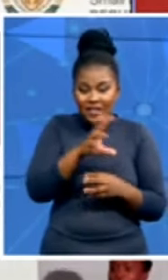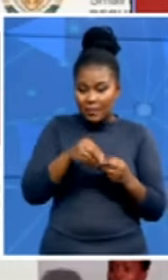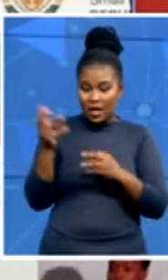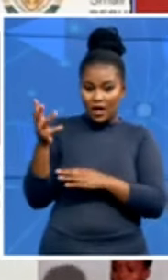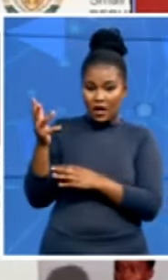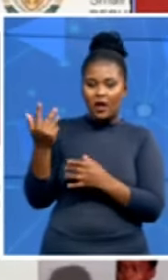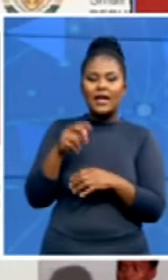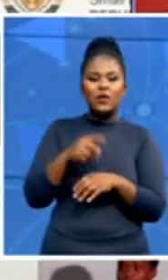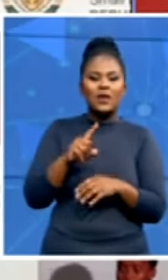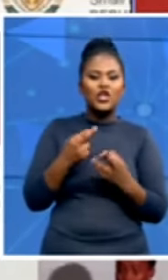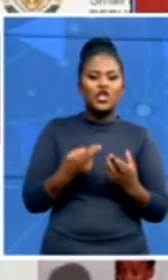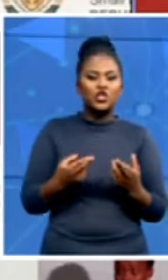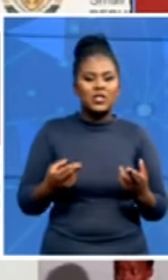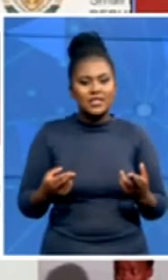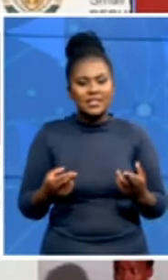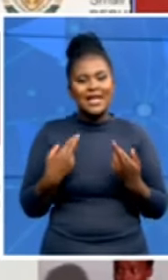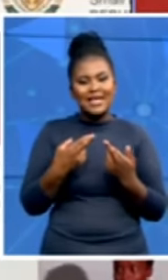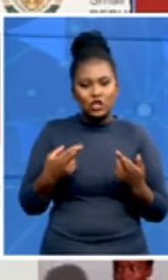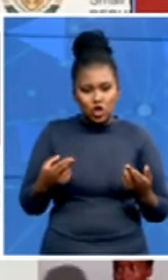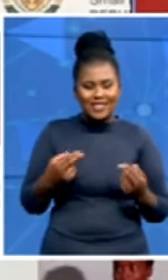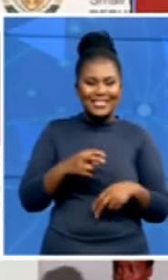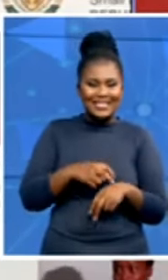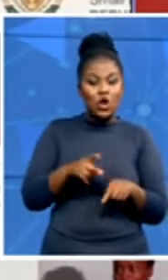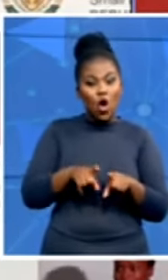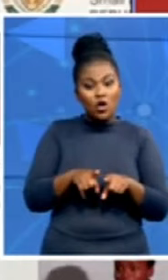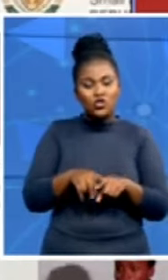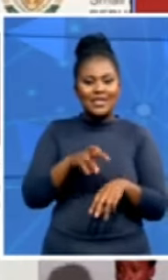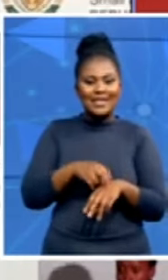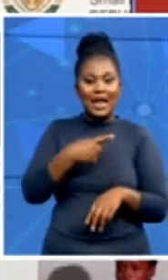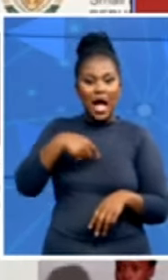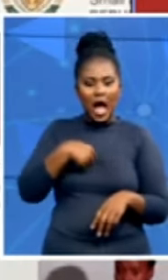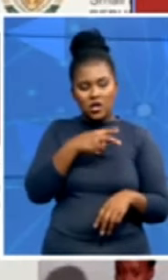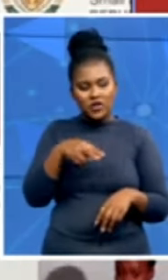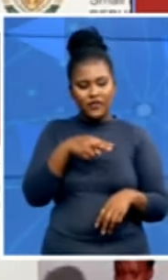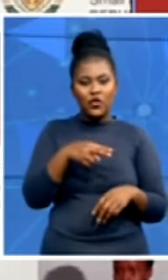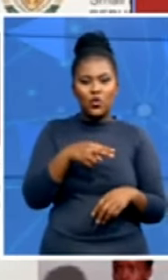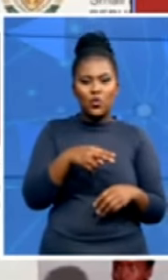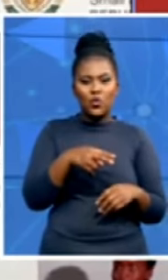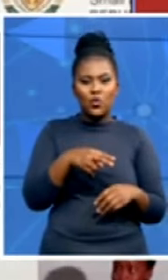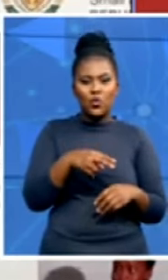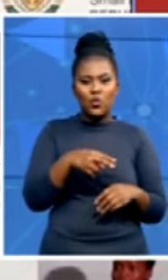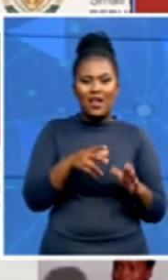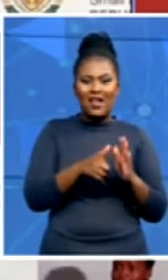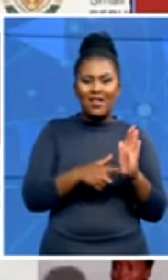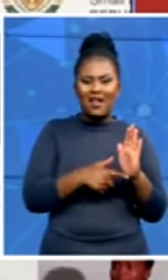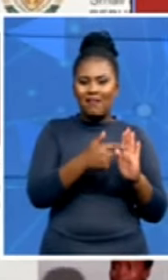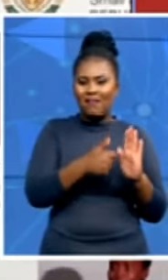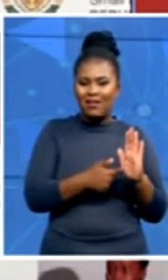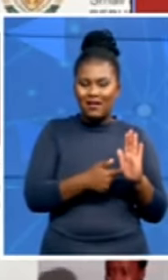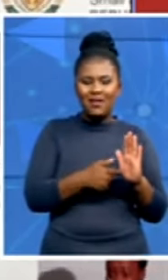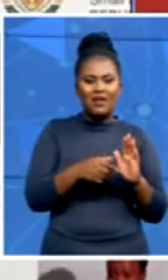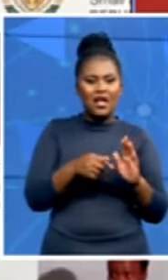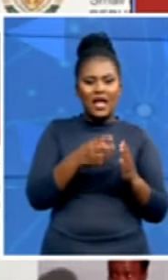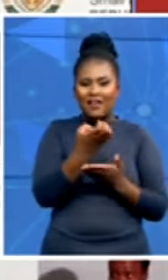It requires us to review the legislations, the regulatory environment that we have. It requires us to make sure that